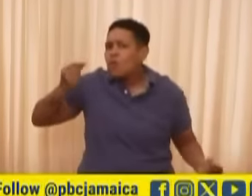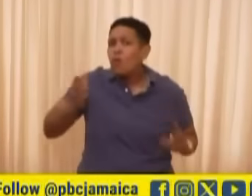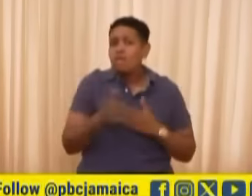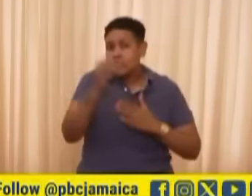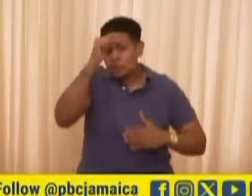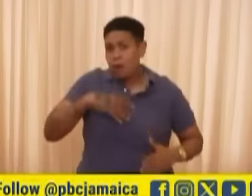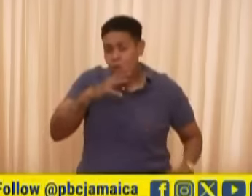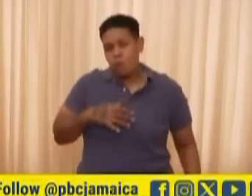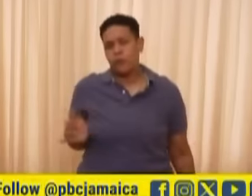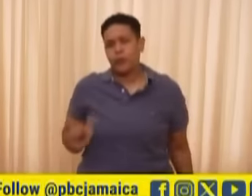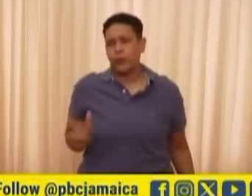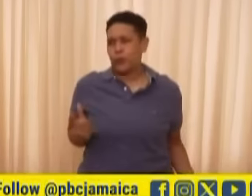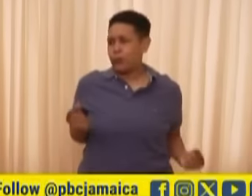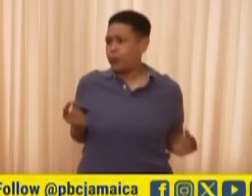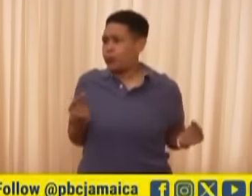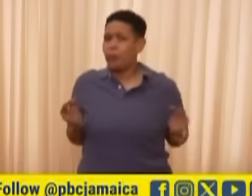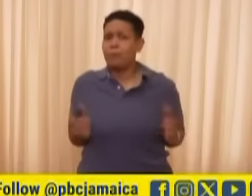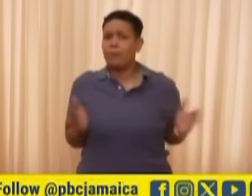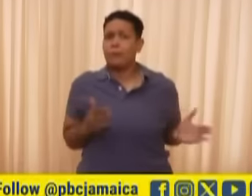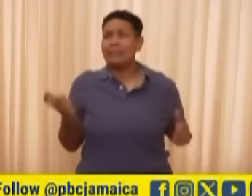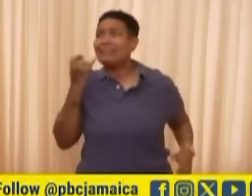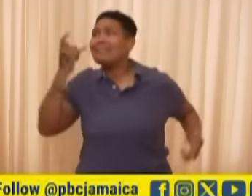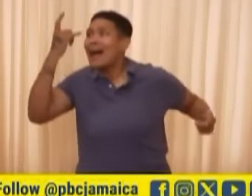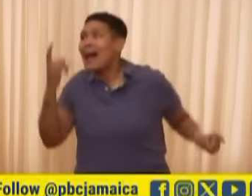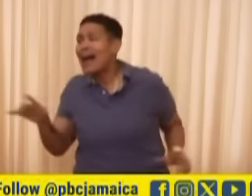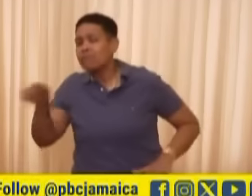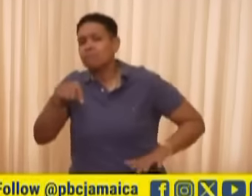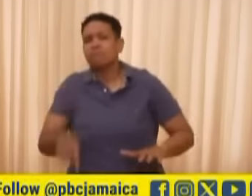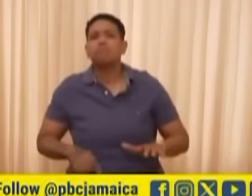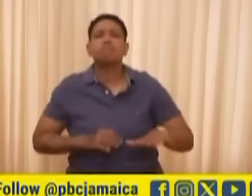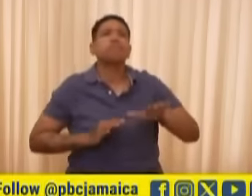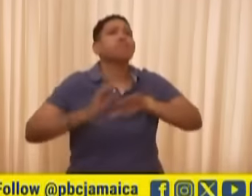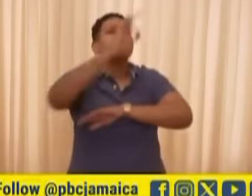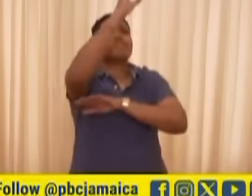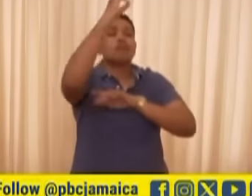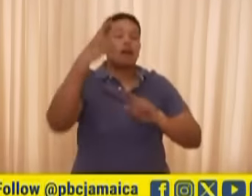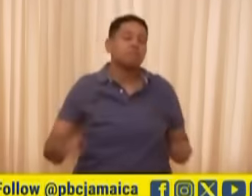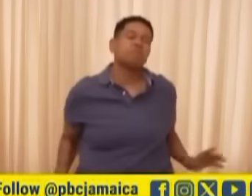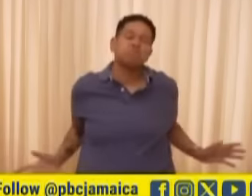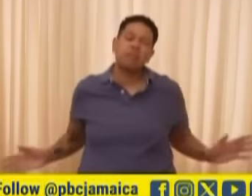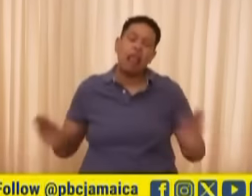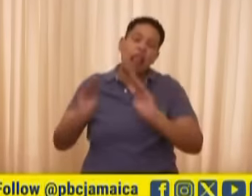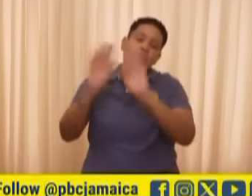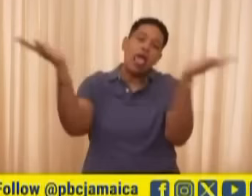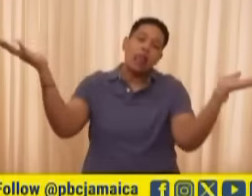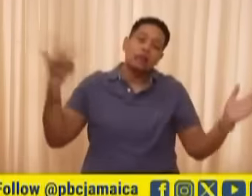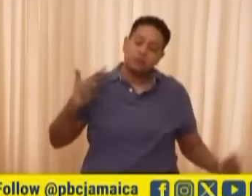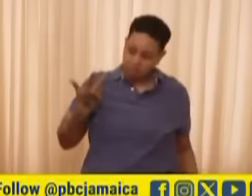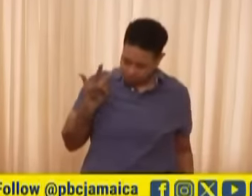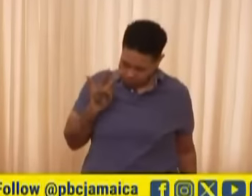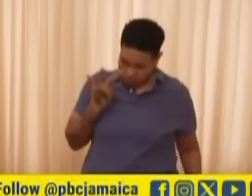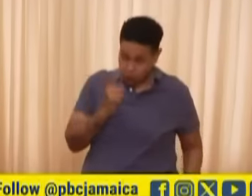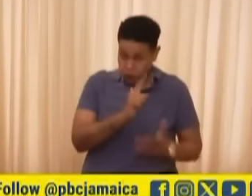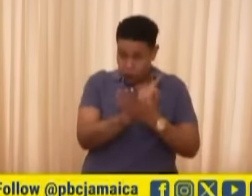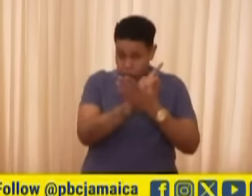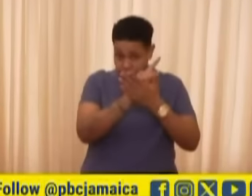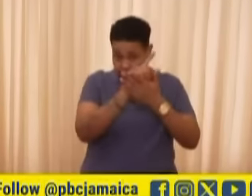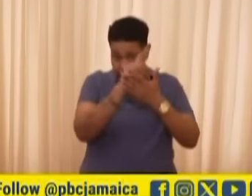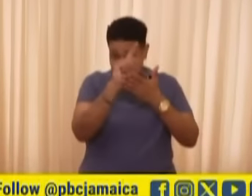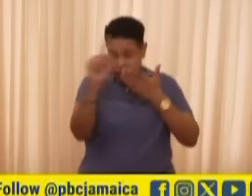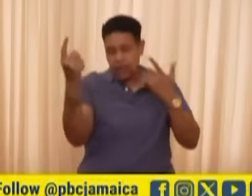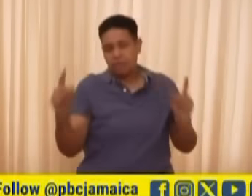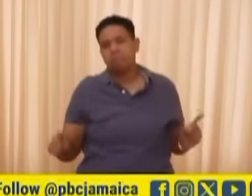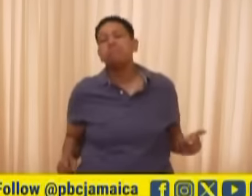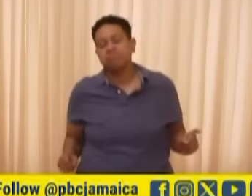fishers around what to do in the event of this storm. Clearly, we now see that as the week has gone on,